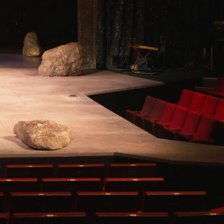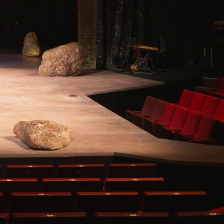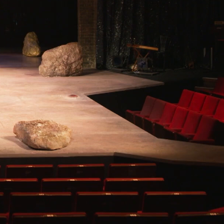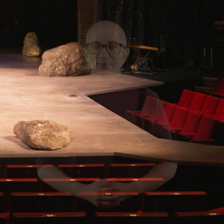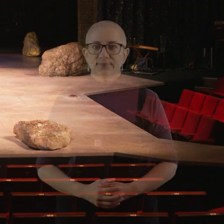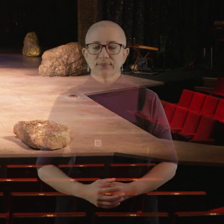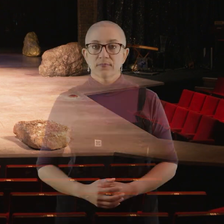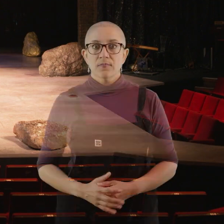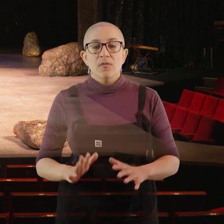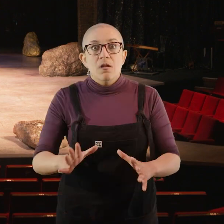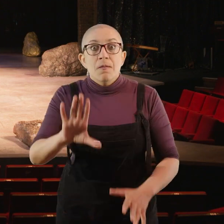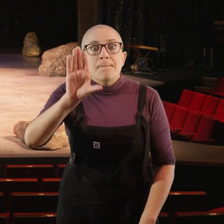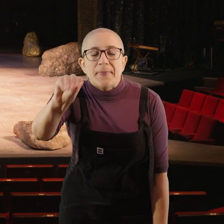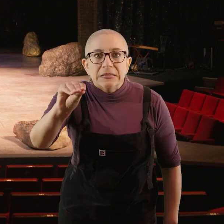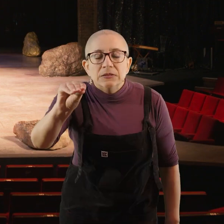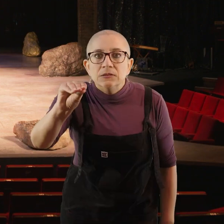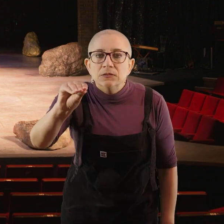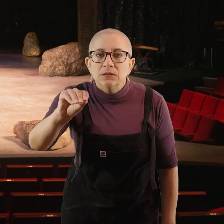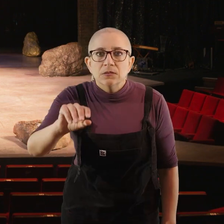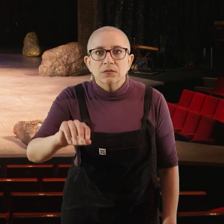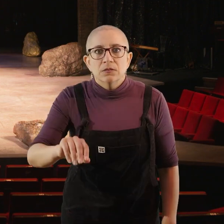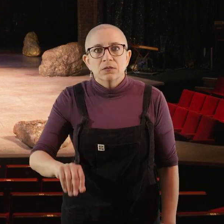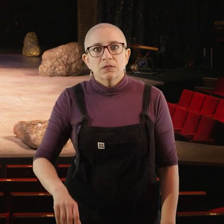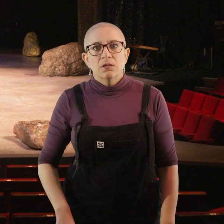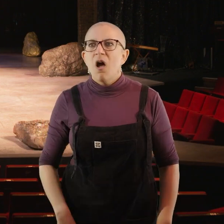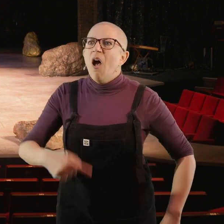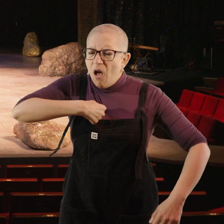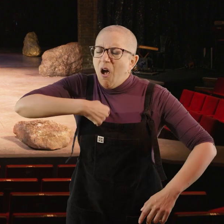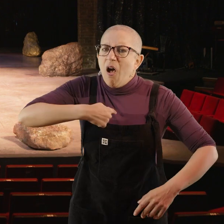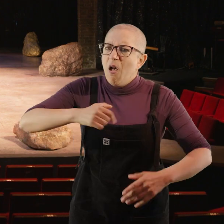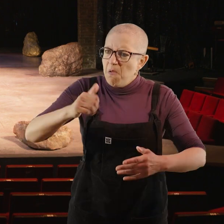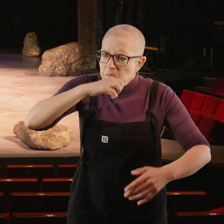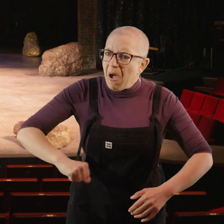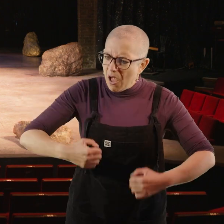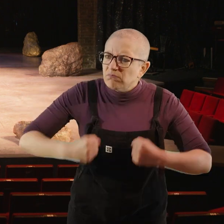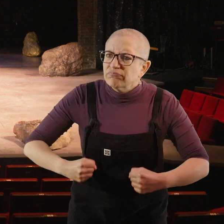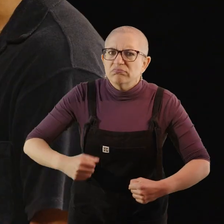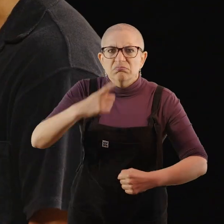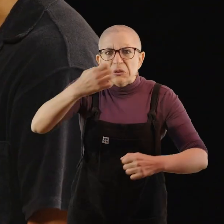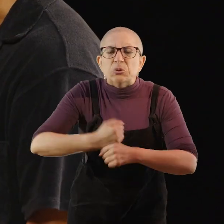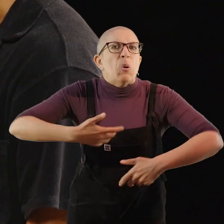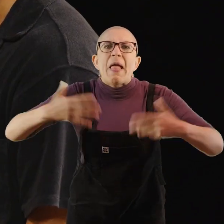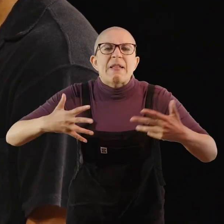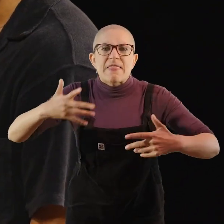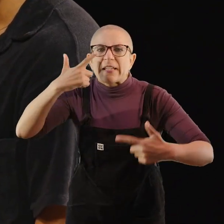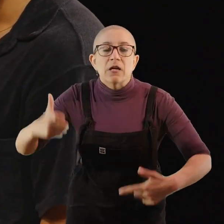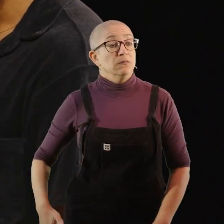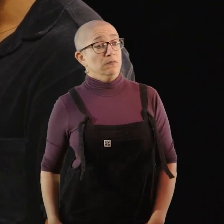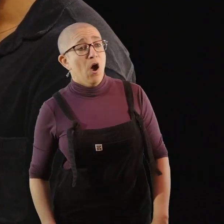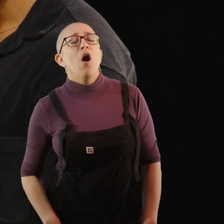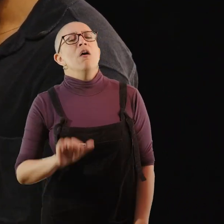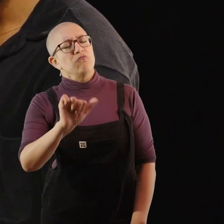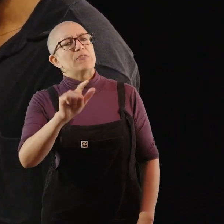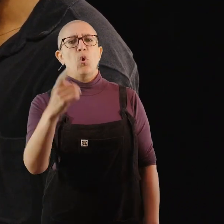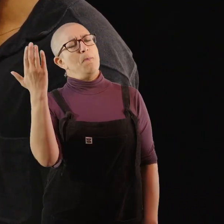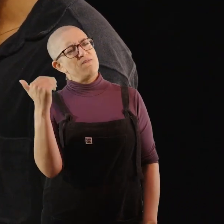Prithee Peace. I dare do all that may become a man. who dares do more is none. What beast was it